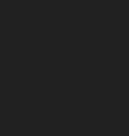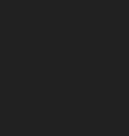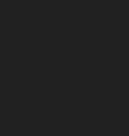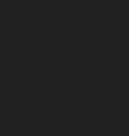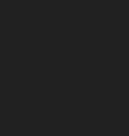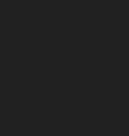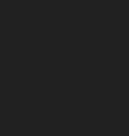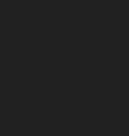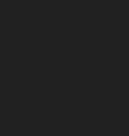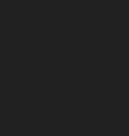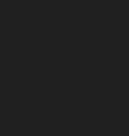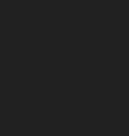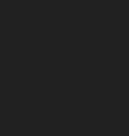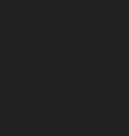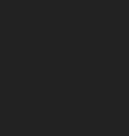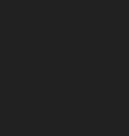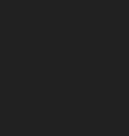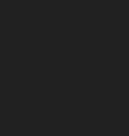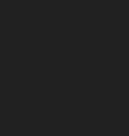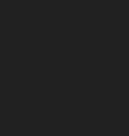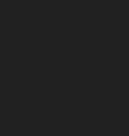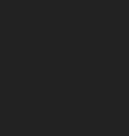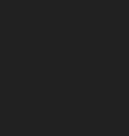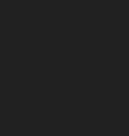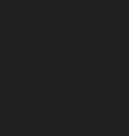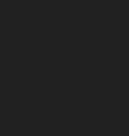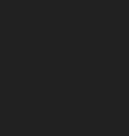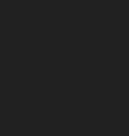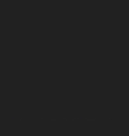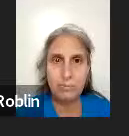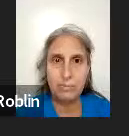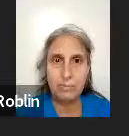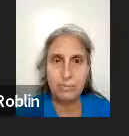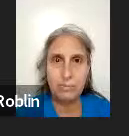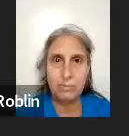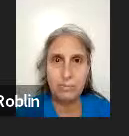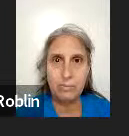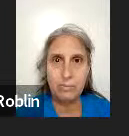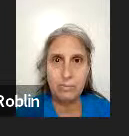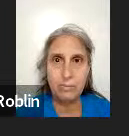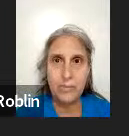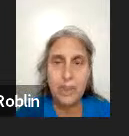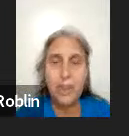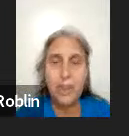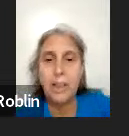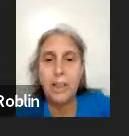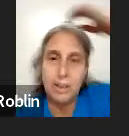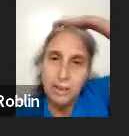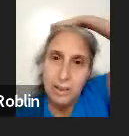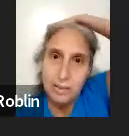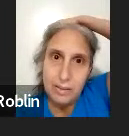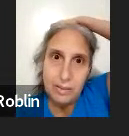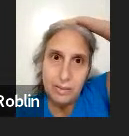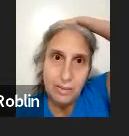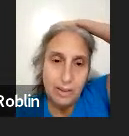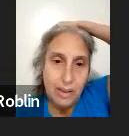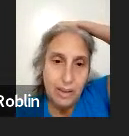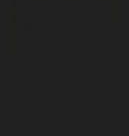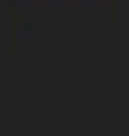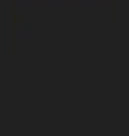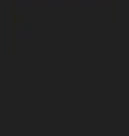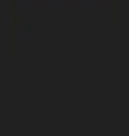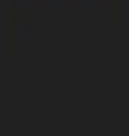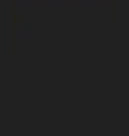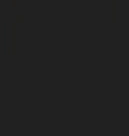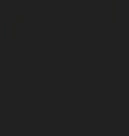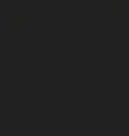Salvador, I second the motion. Can we move on, please? Can we move on? Yes, ma'am. I second it. So Yes,